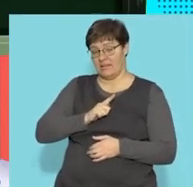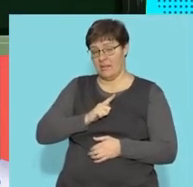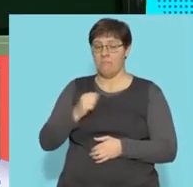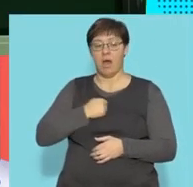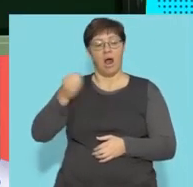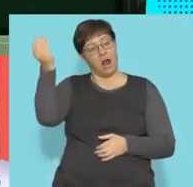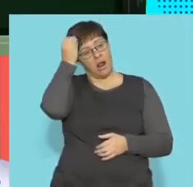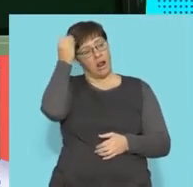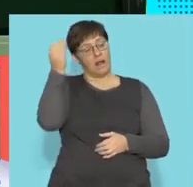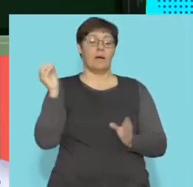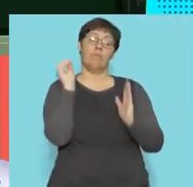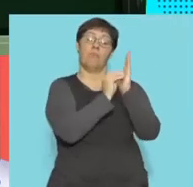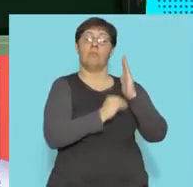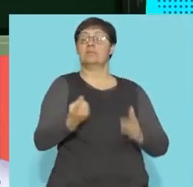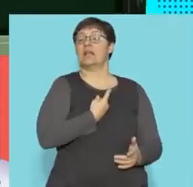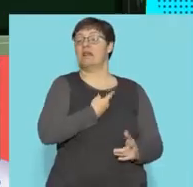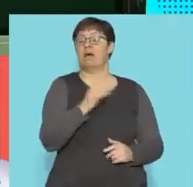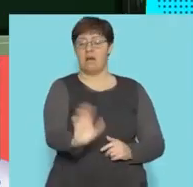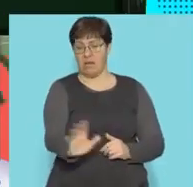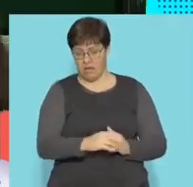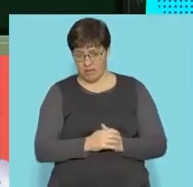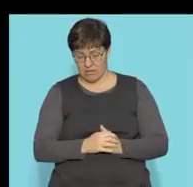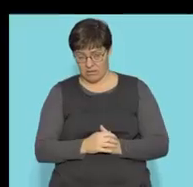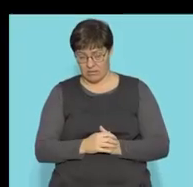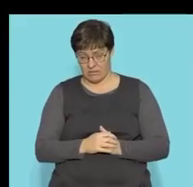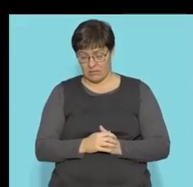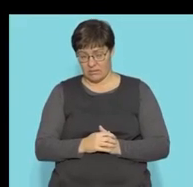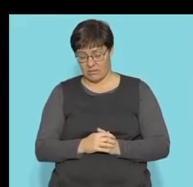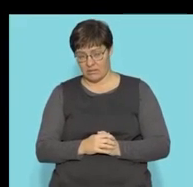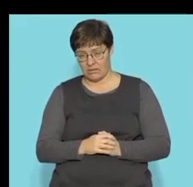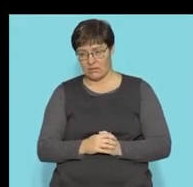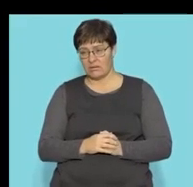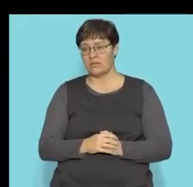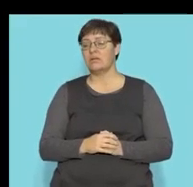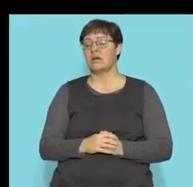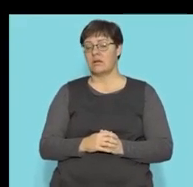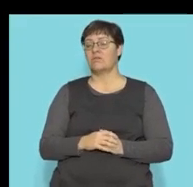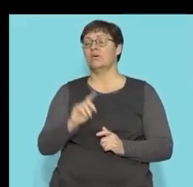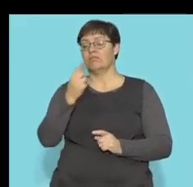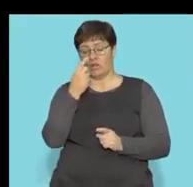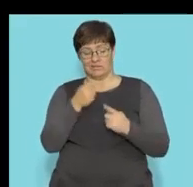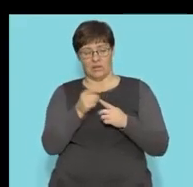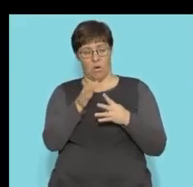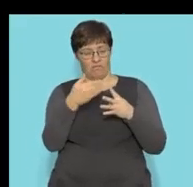us to do. So, eliminate, we've read, let's try and eliminate.